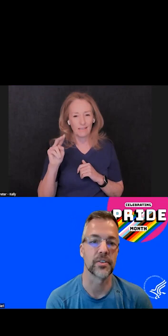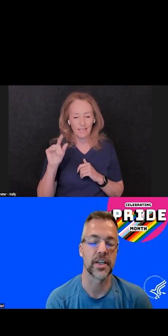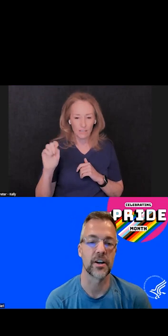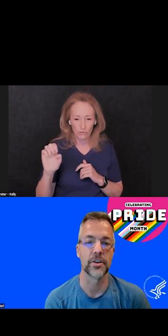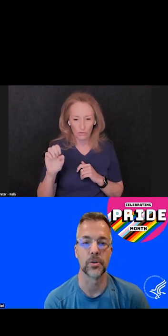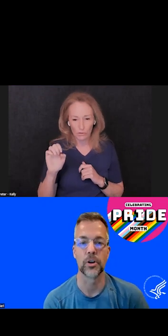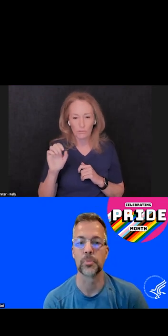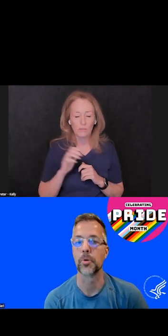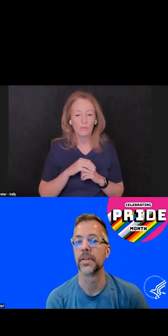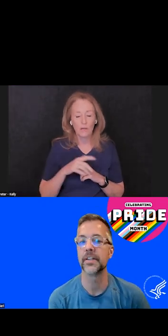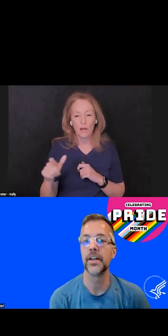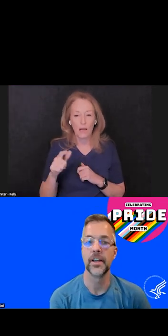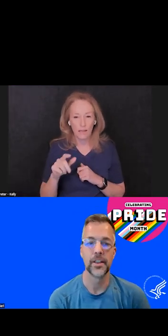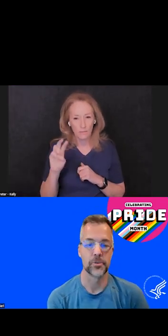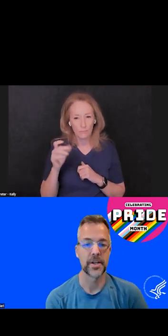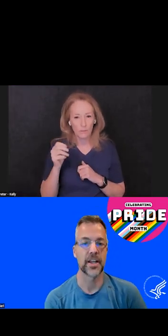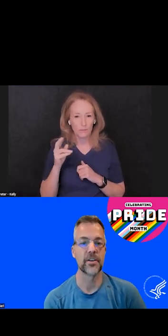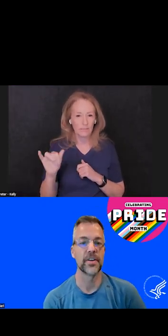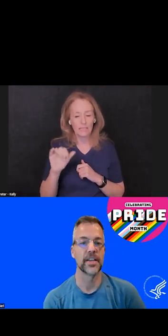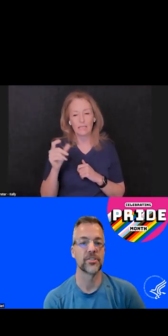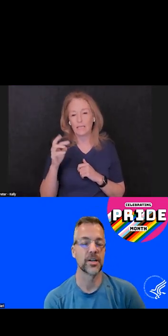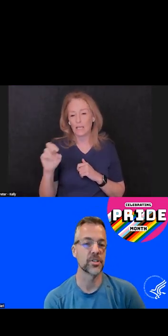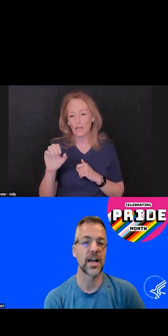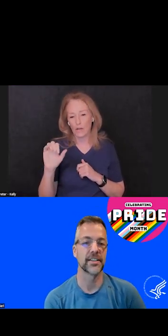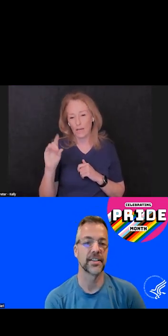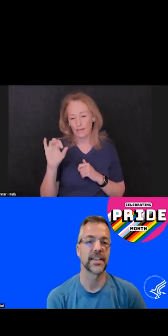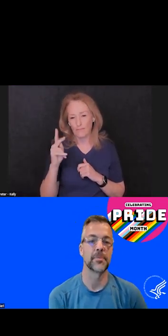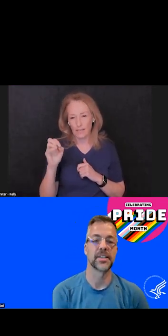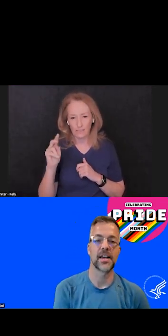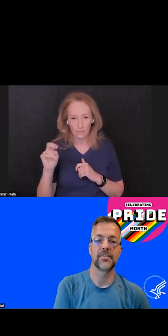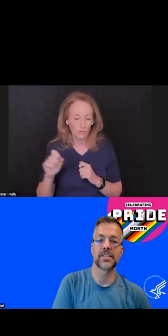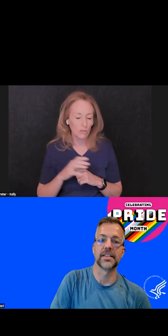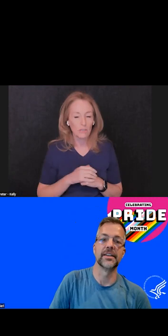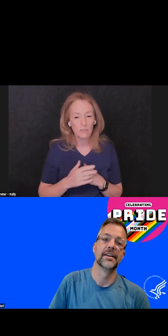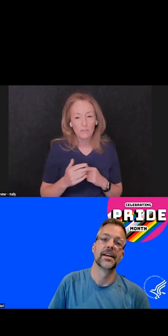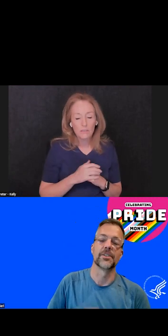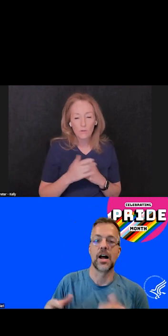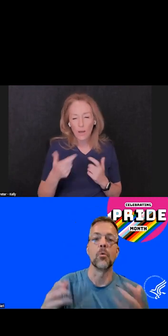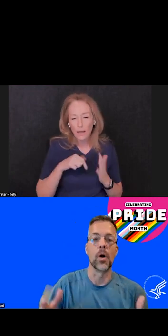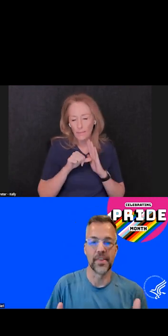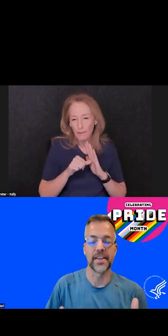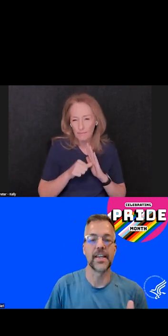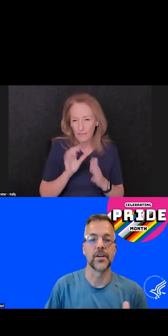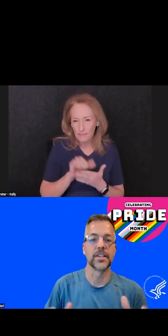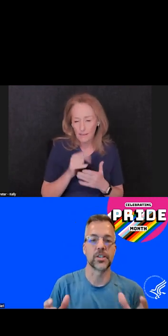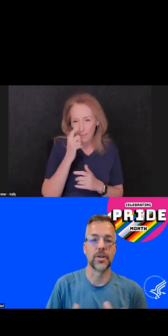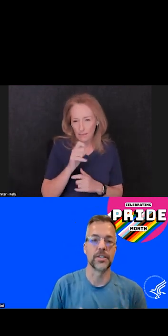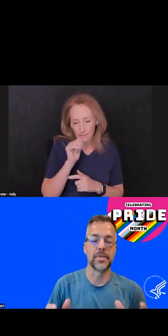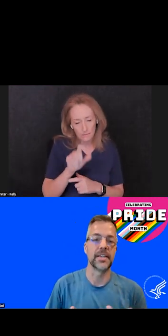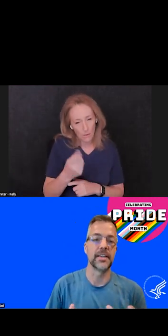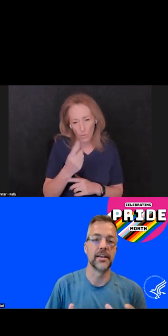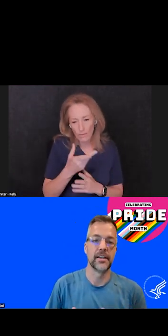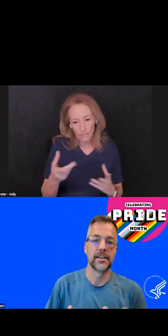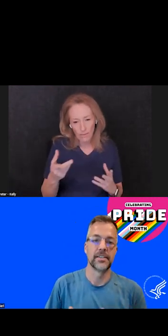behavioral health care are no longer permitted through Medicare Advantage. And I'm just highlighting that because obviously there's not one thing here that's going